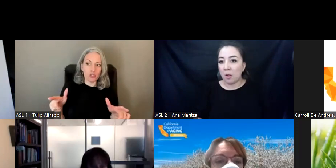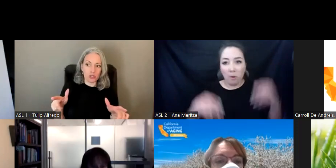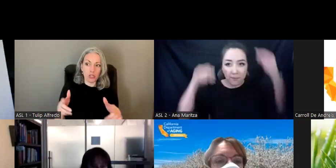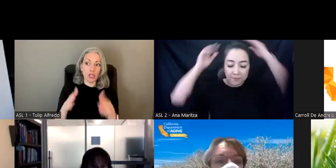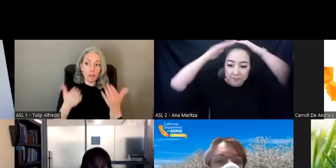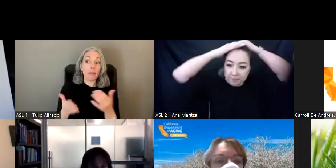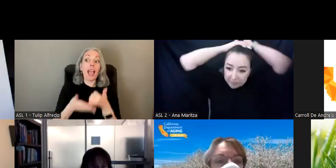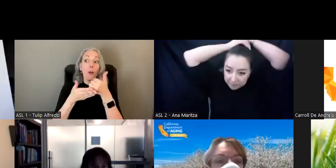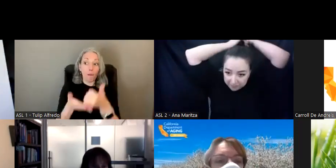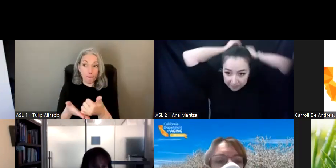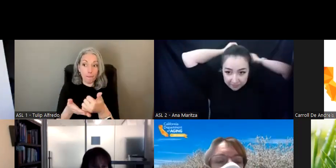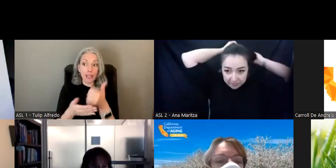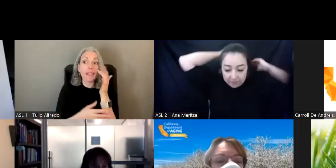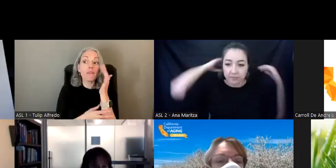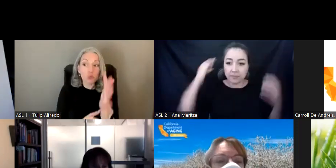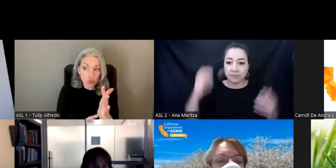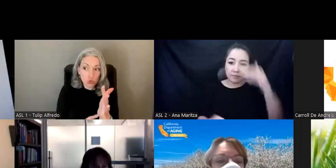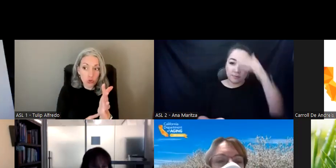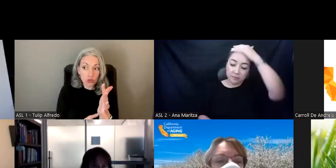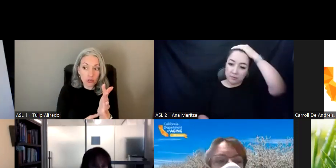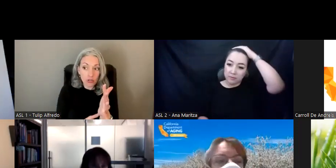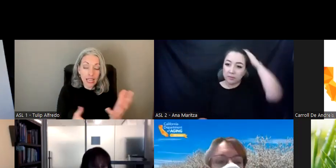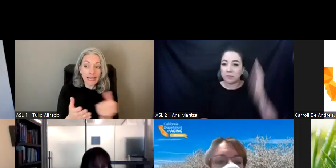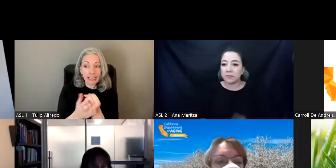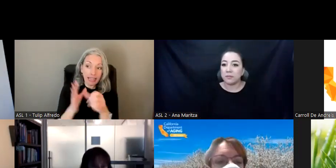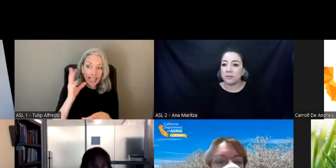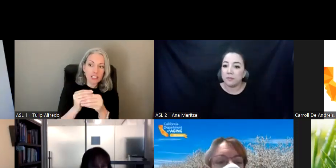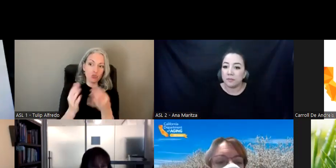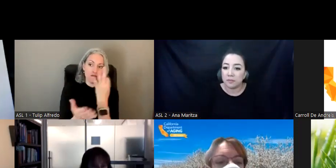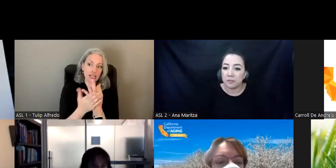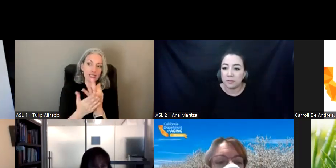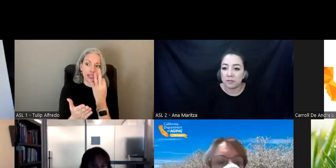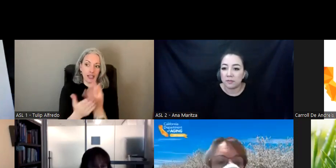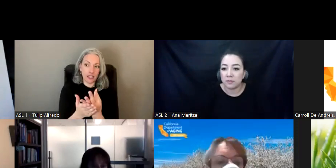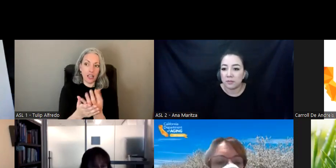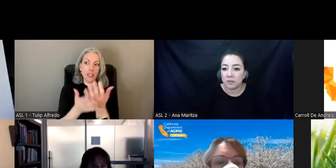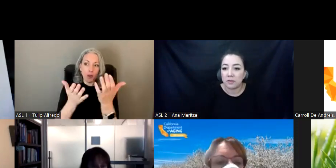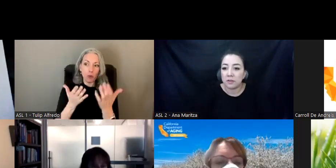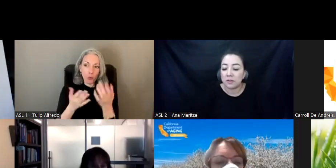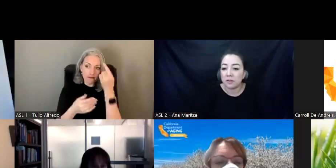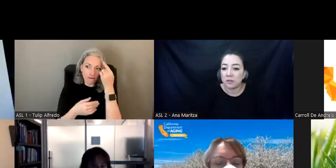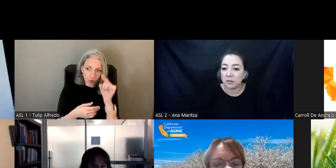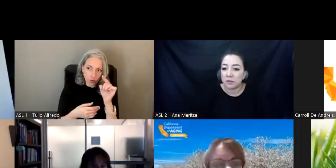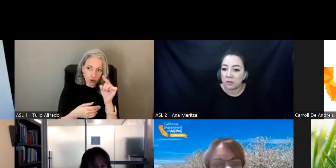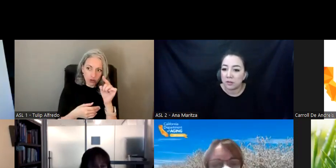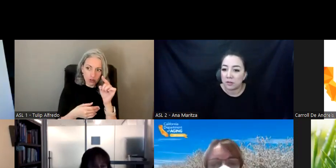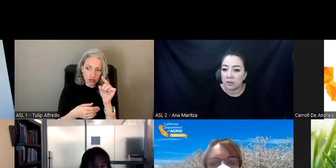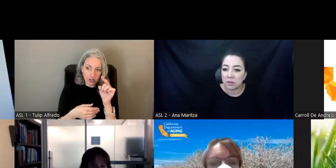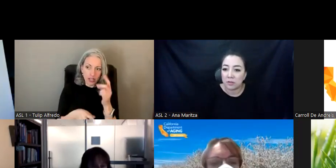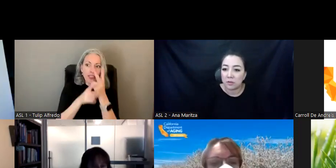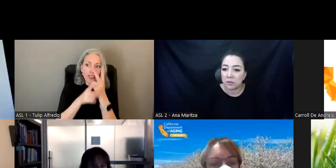help in the future in terms of getting that additional funding that we want for the care